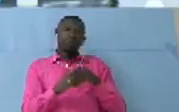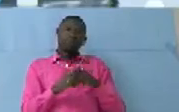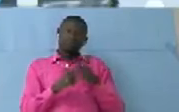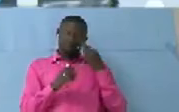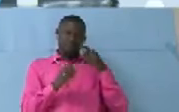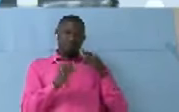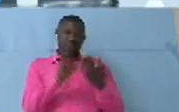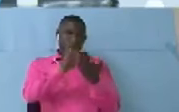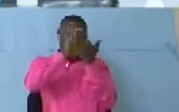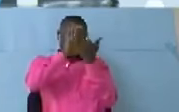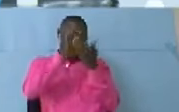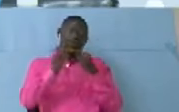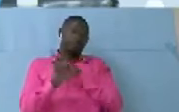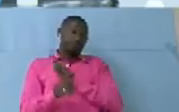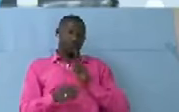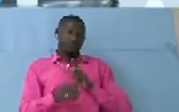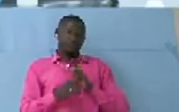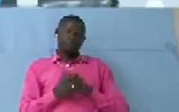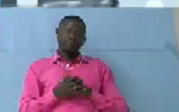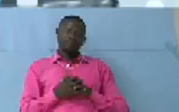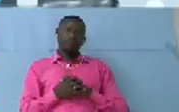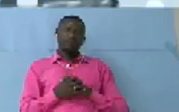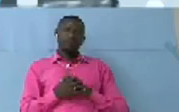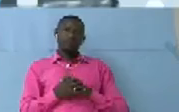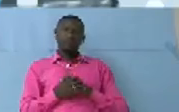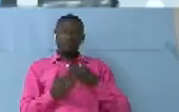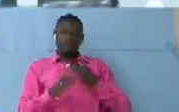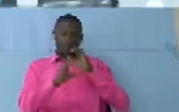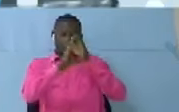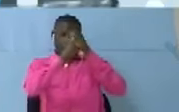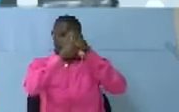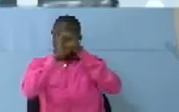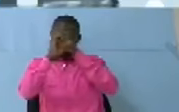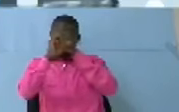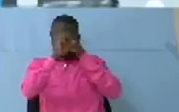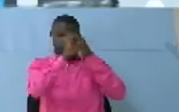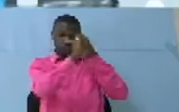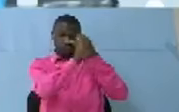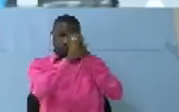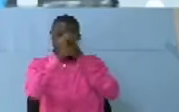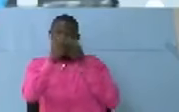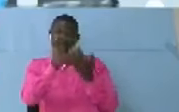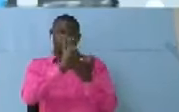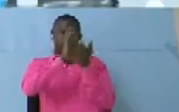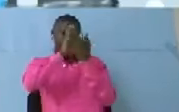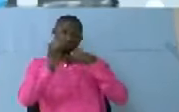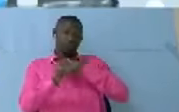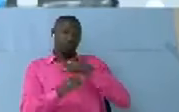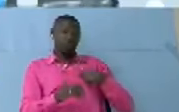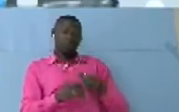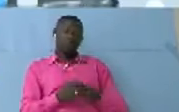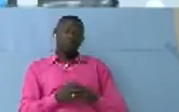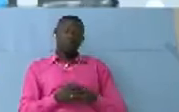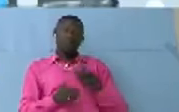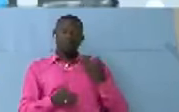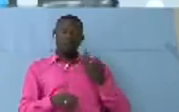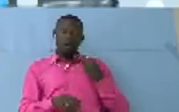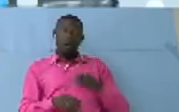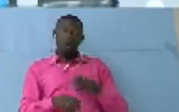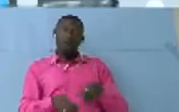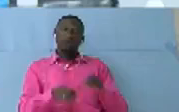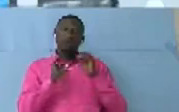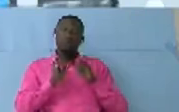So camera nim balorim molkanye. The camera was pointed at us. Yente chika wala nyama. And that was